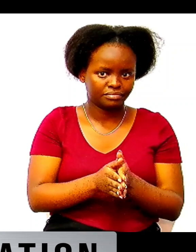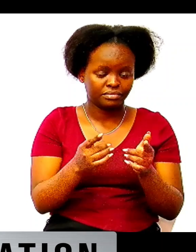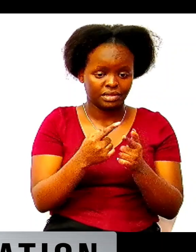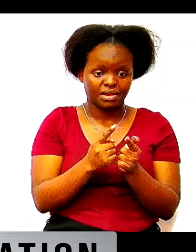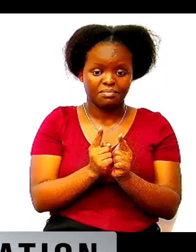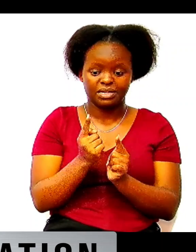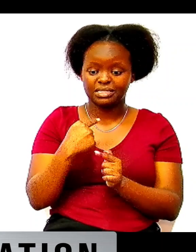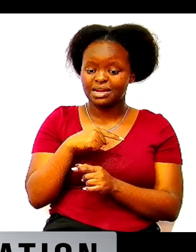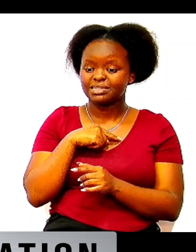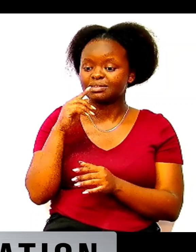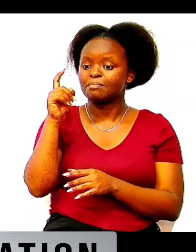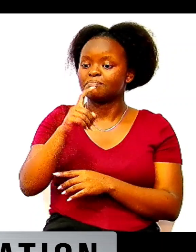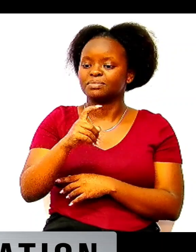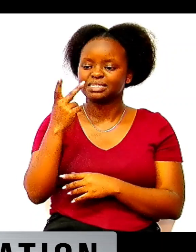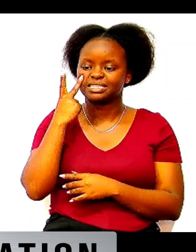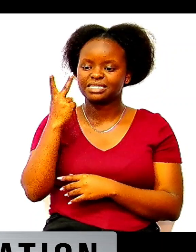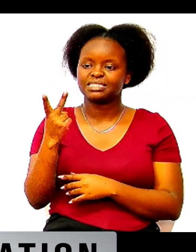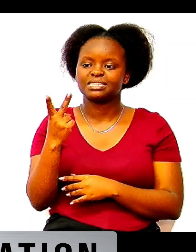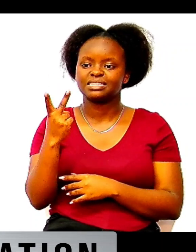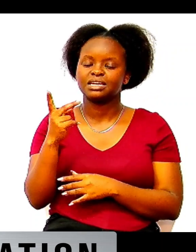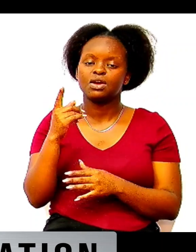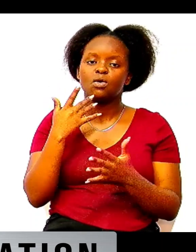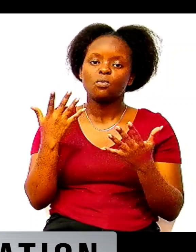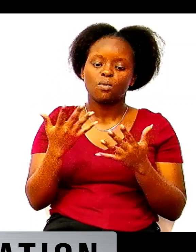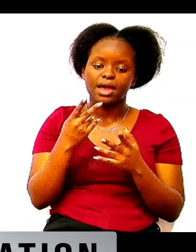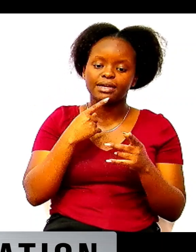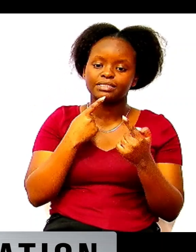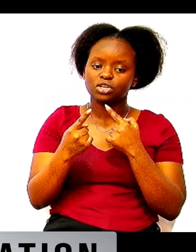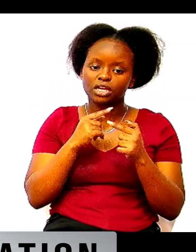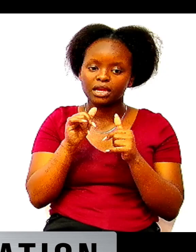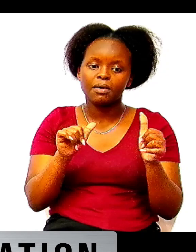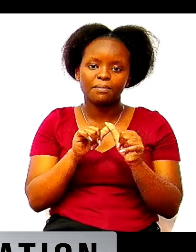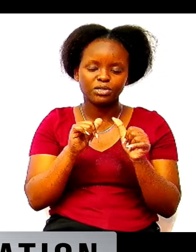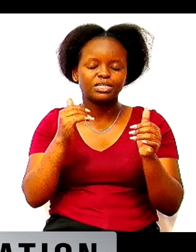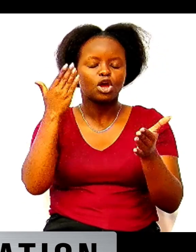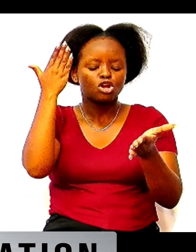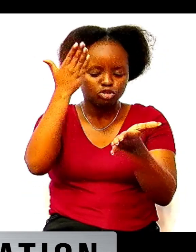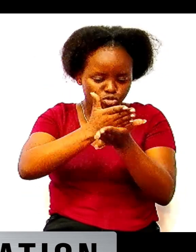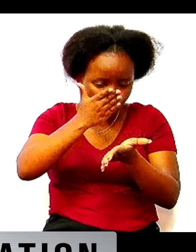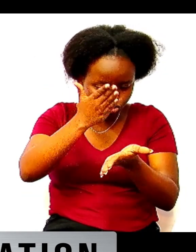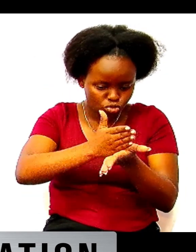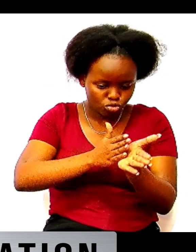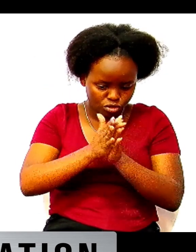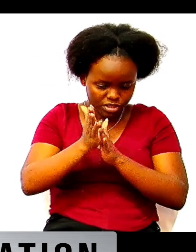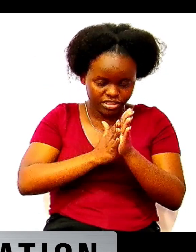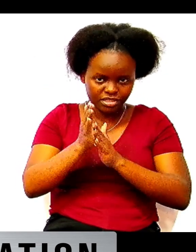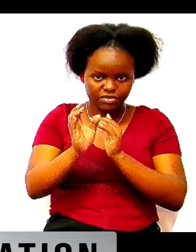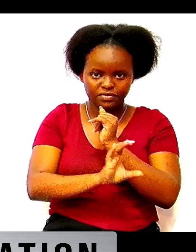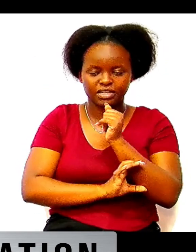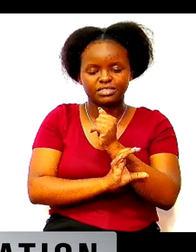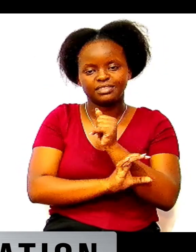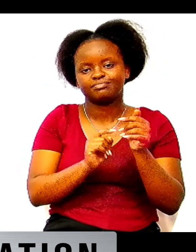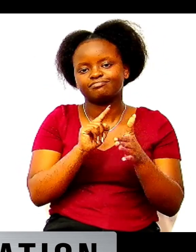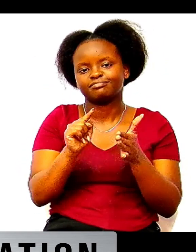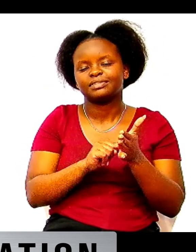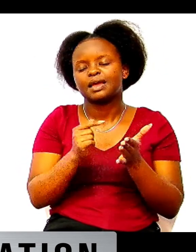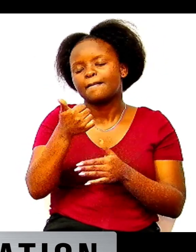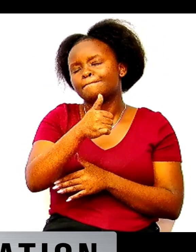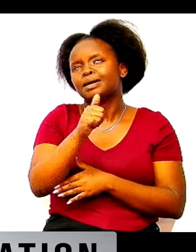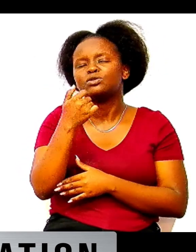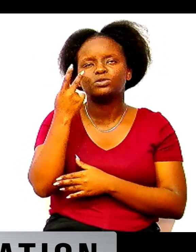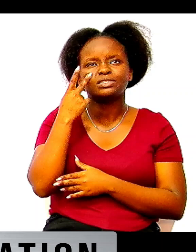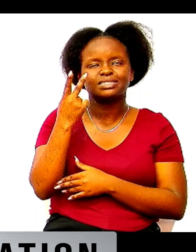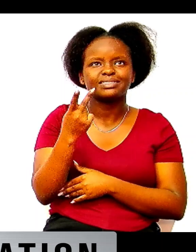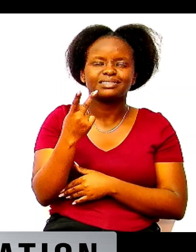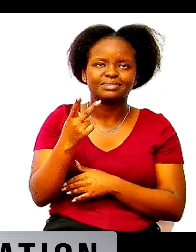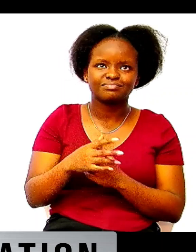must reach a point where we are talking about the real interest of this country. And I'm yet to see... is it really in